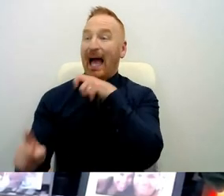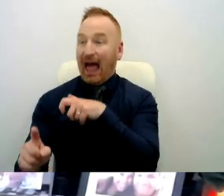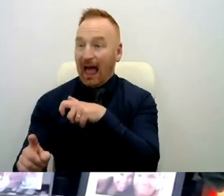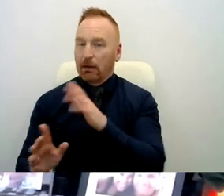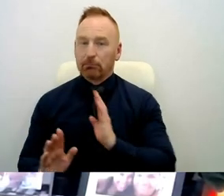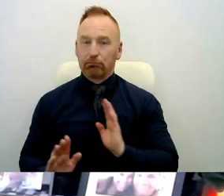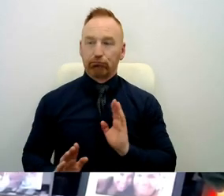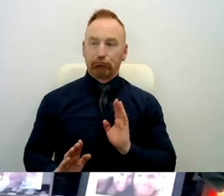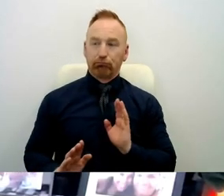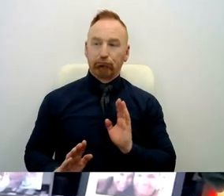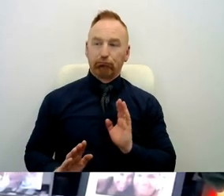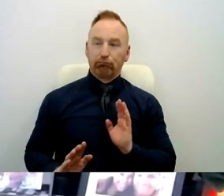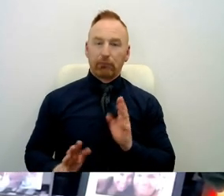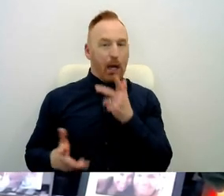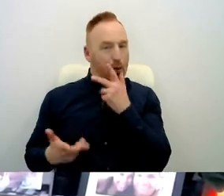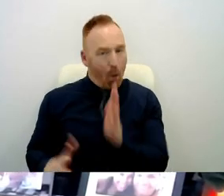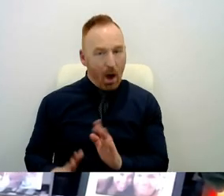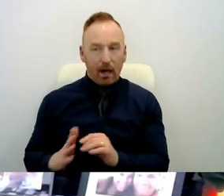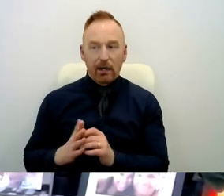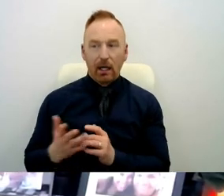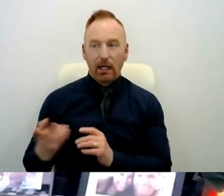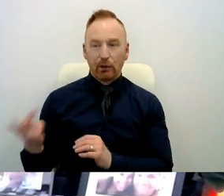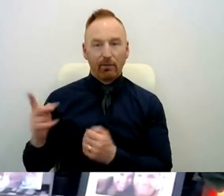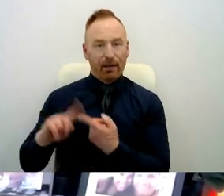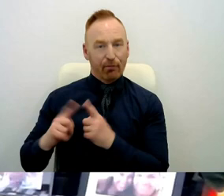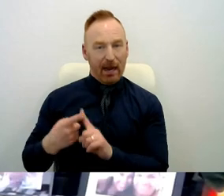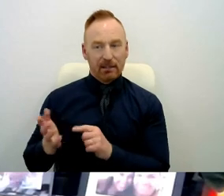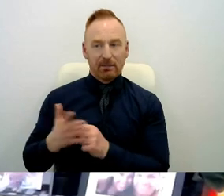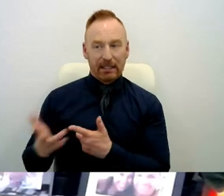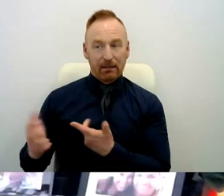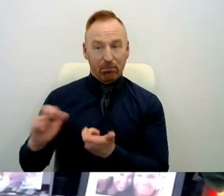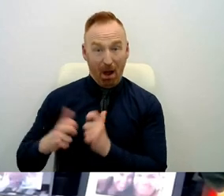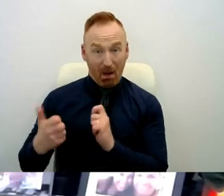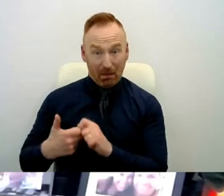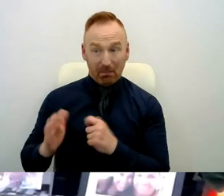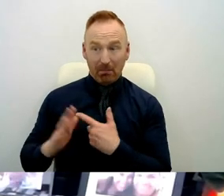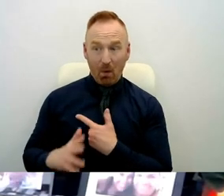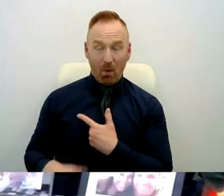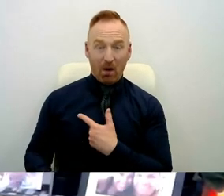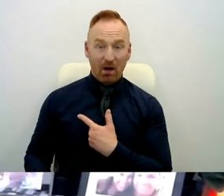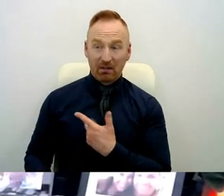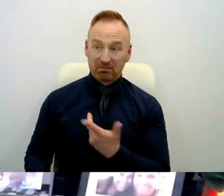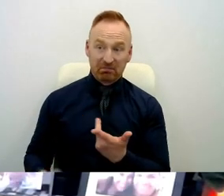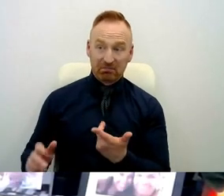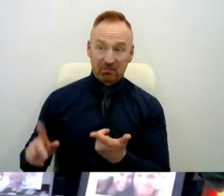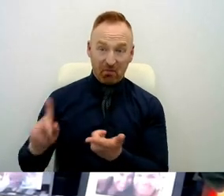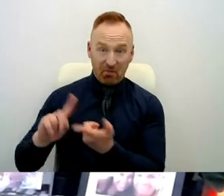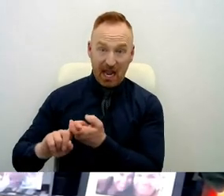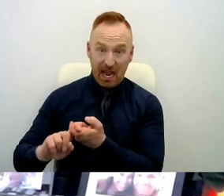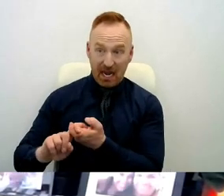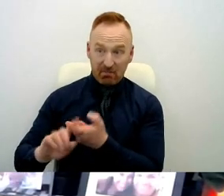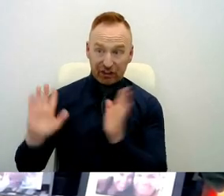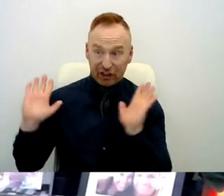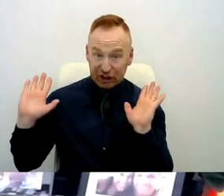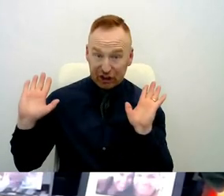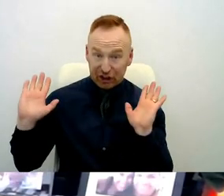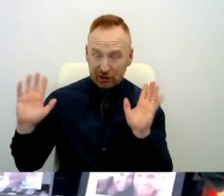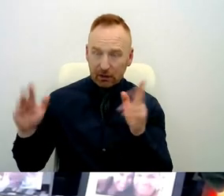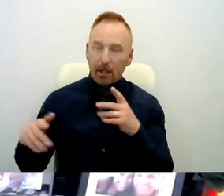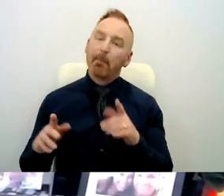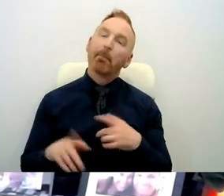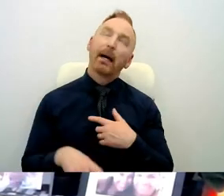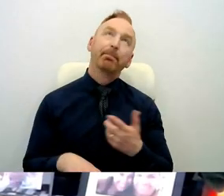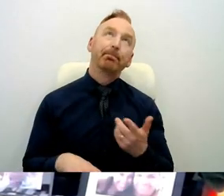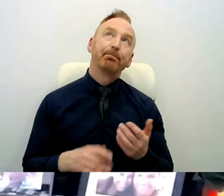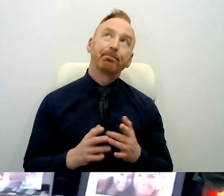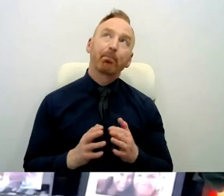racist, because you don't want to cause a problem in the friendship. Well, just let's not